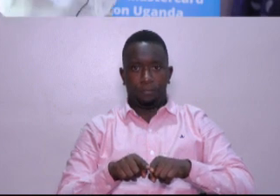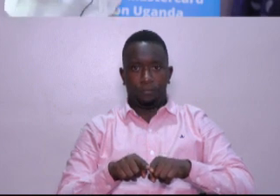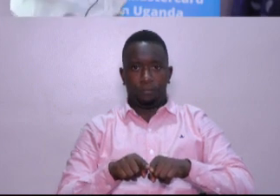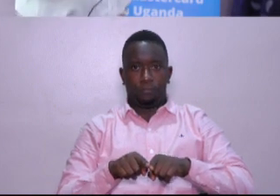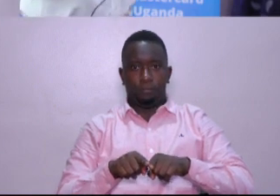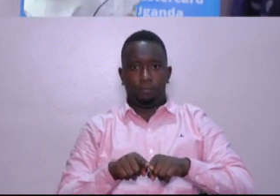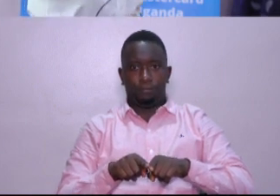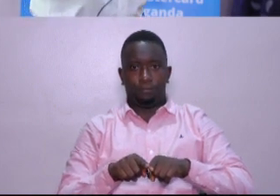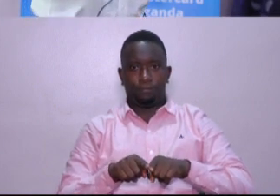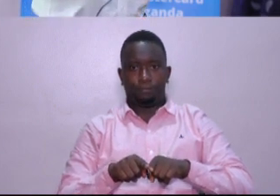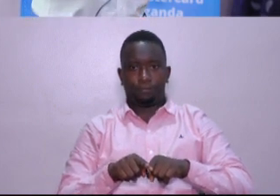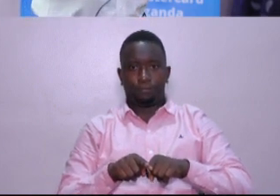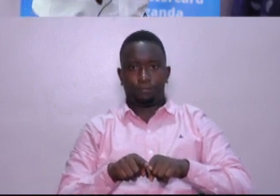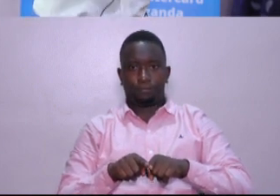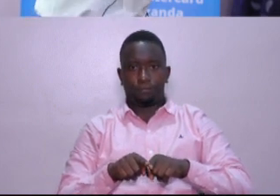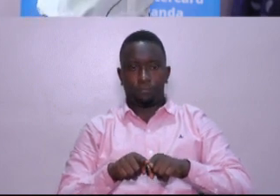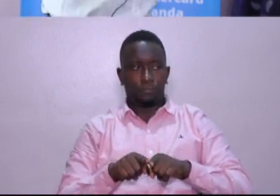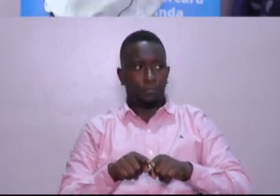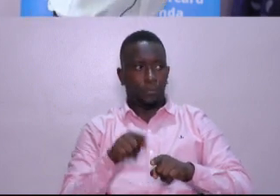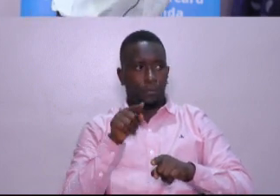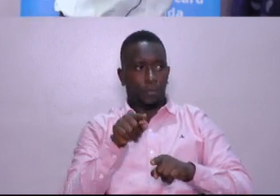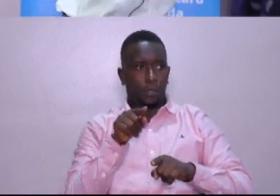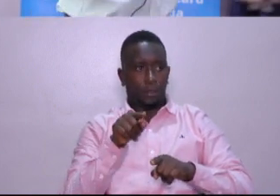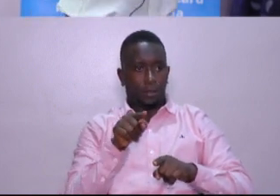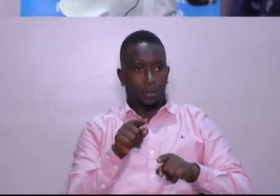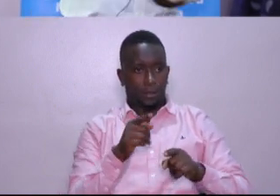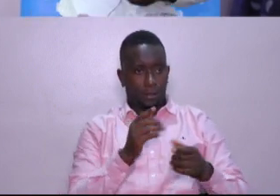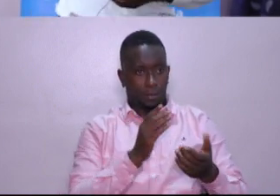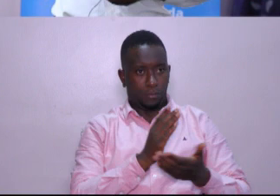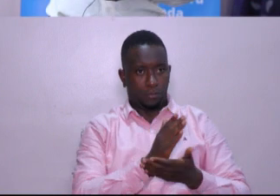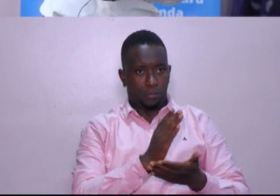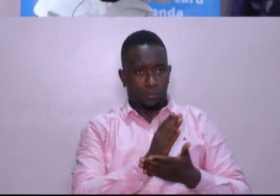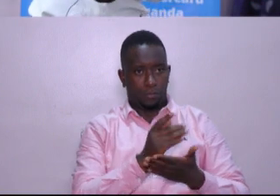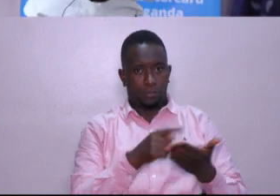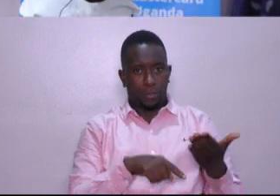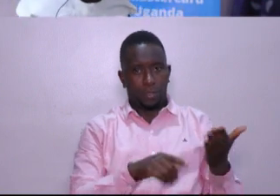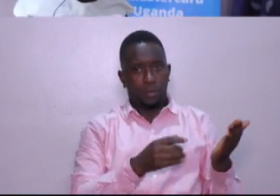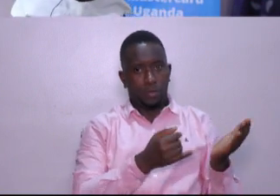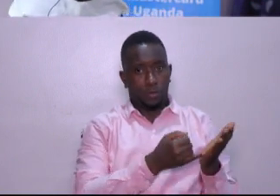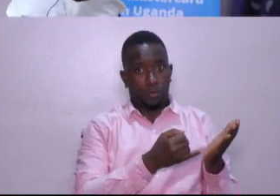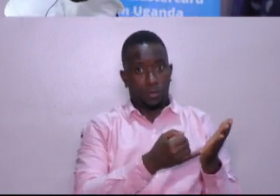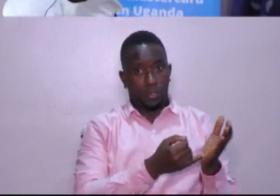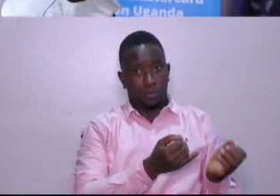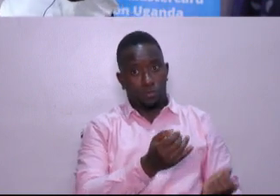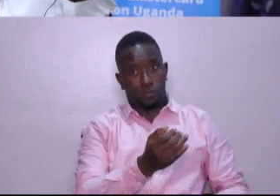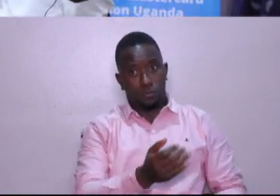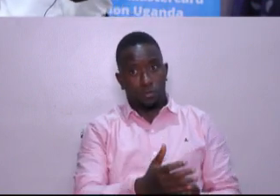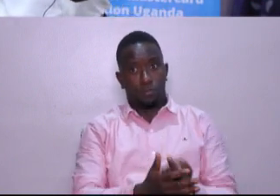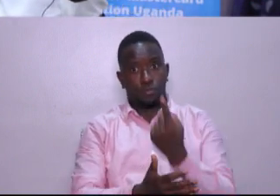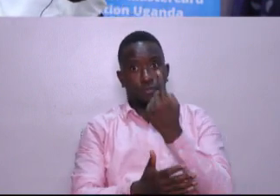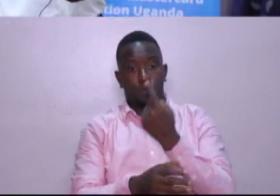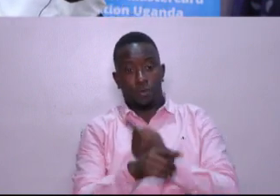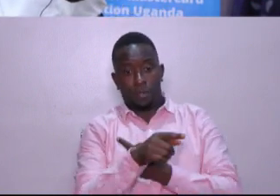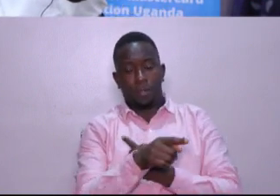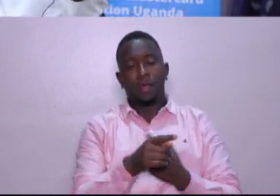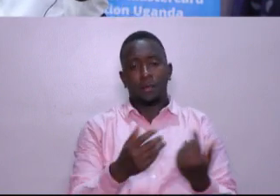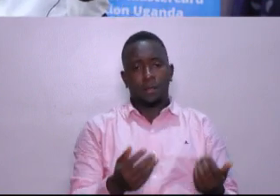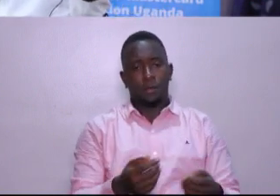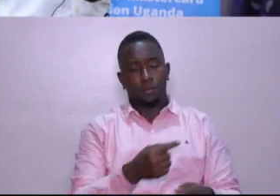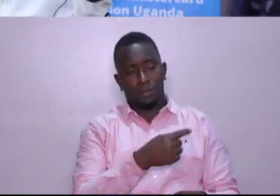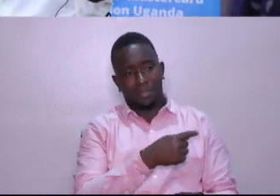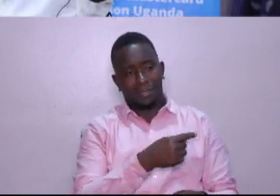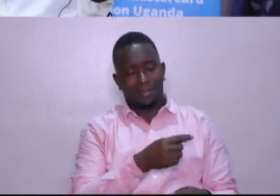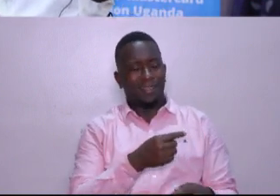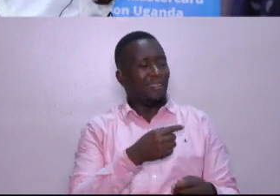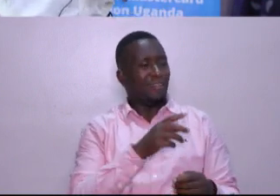something like the actual content that we want it to come out will appear around there. I just liked this